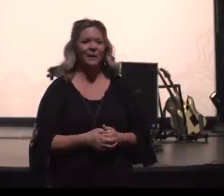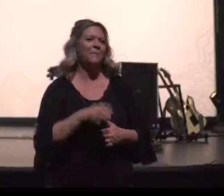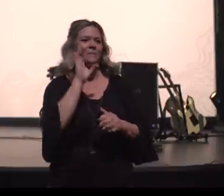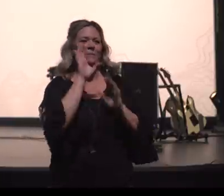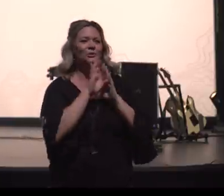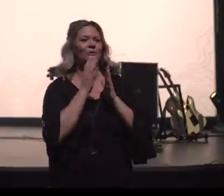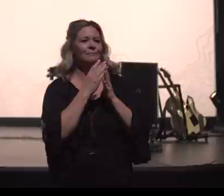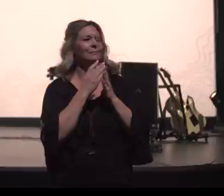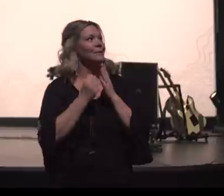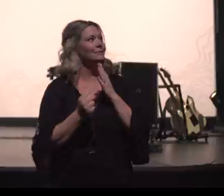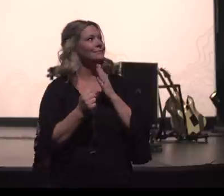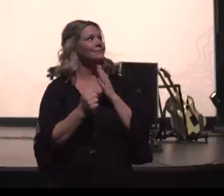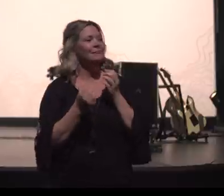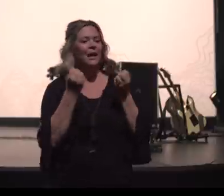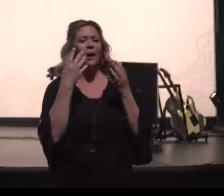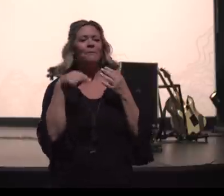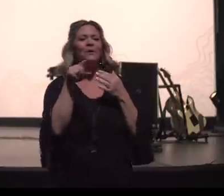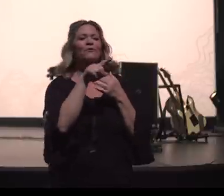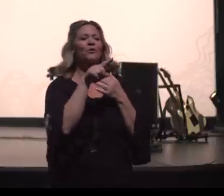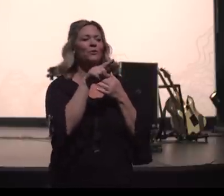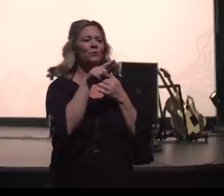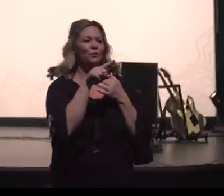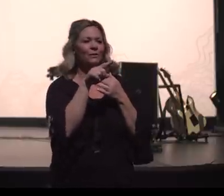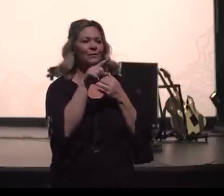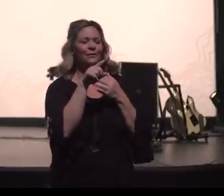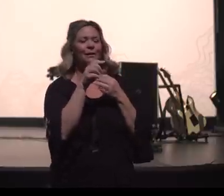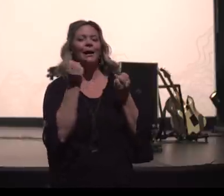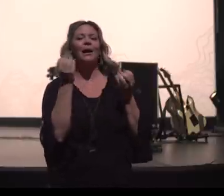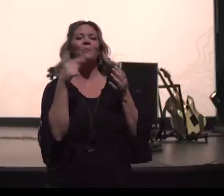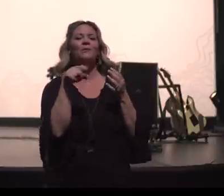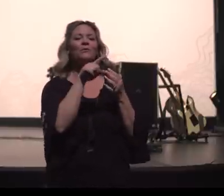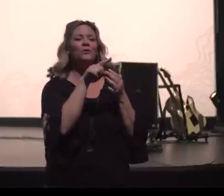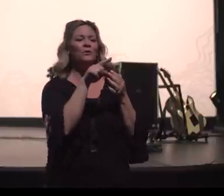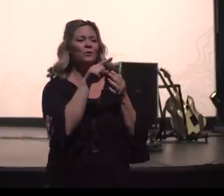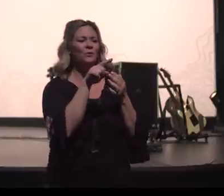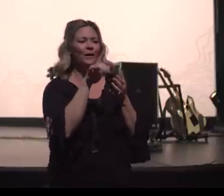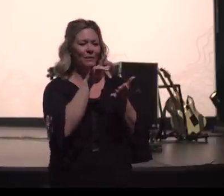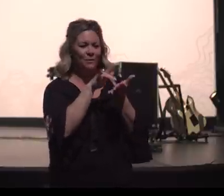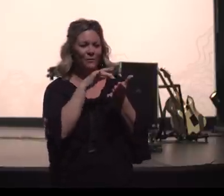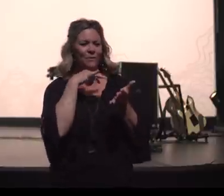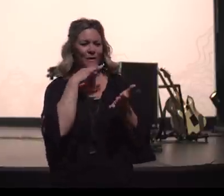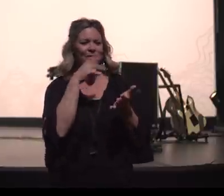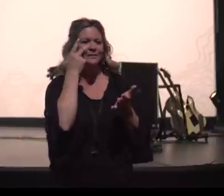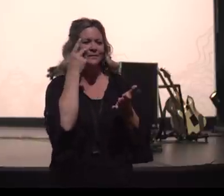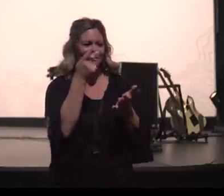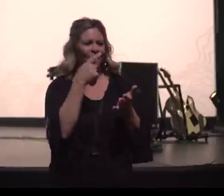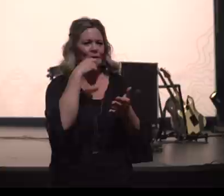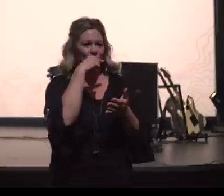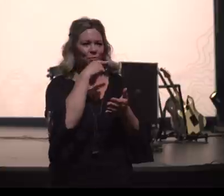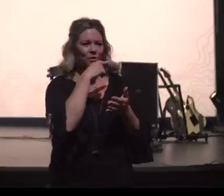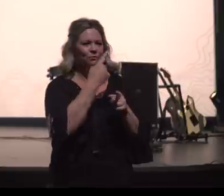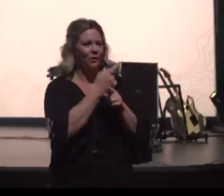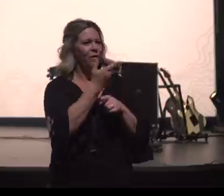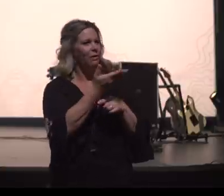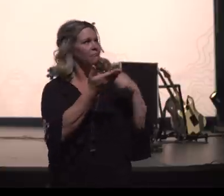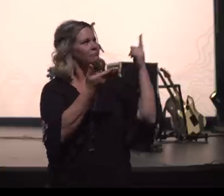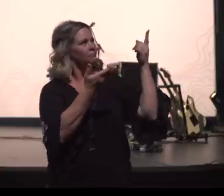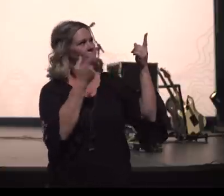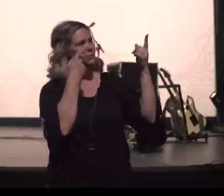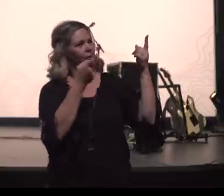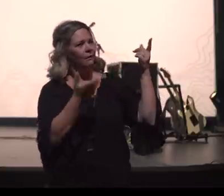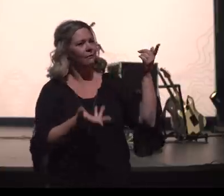away. How many of you, just honestly, how many of you in the midst of the mess saw the toothbrush right there? How many of you saw